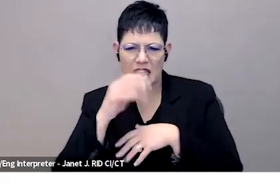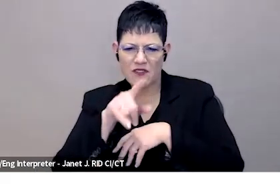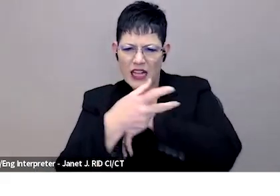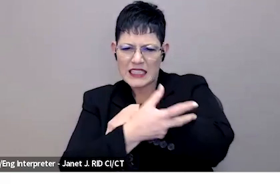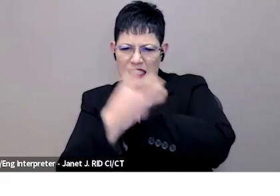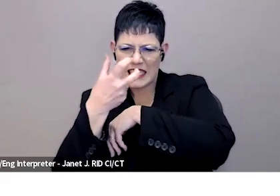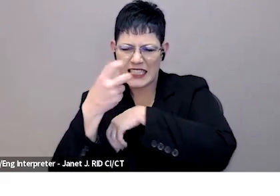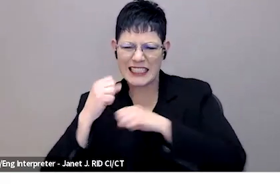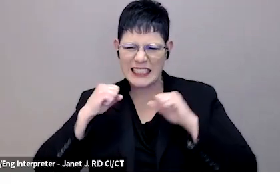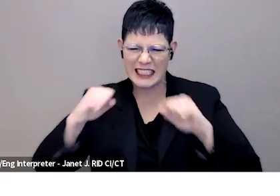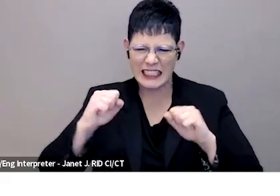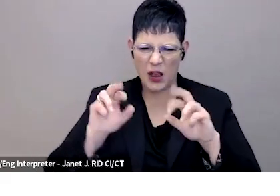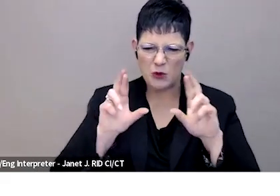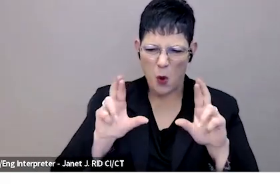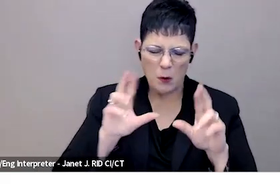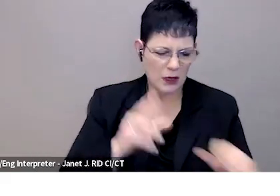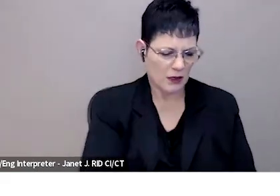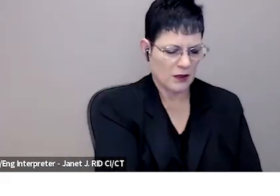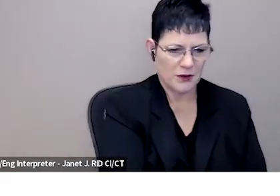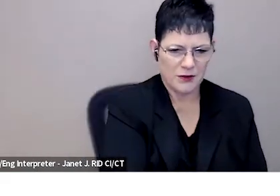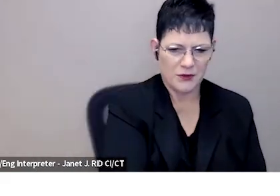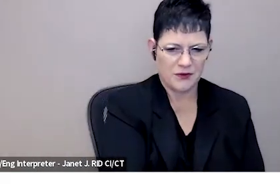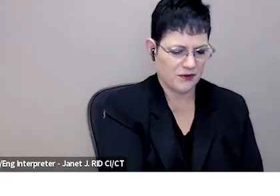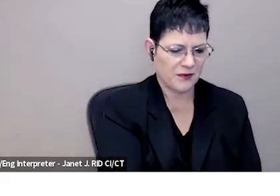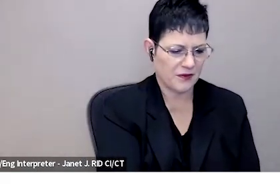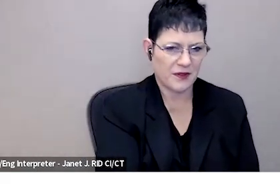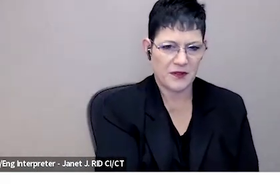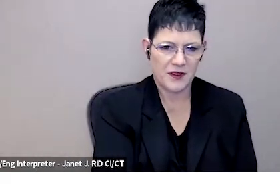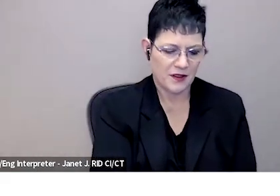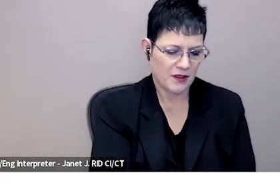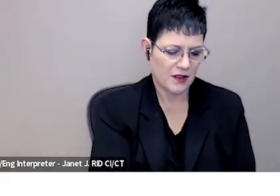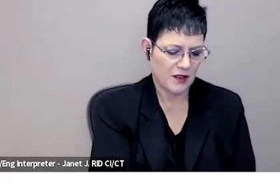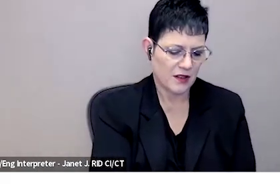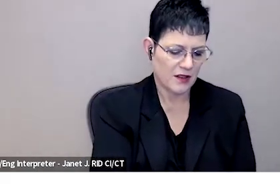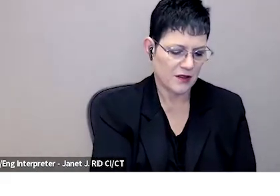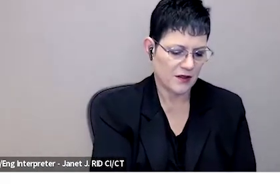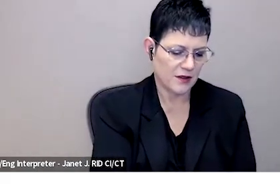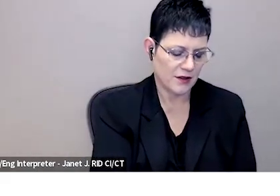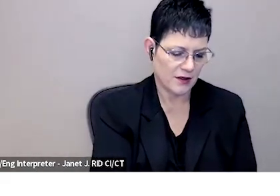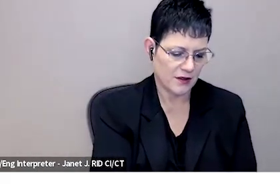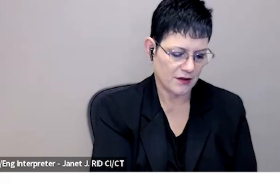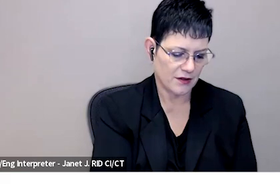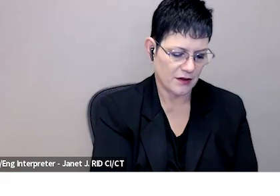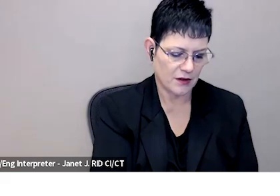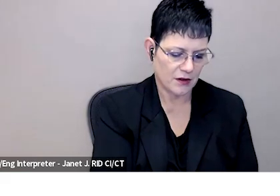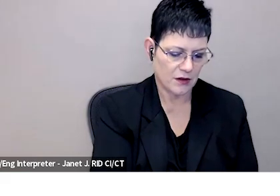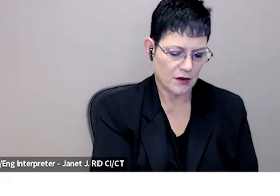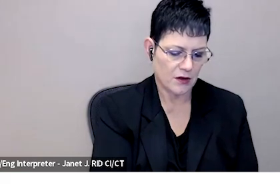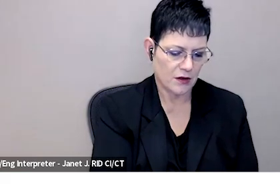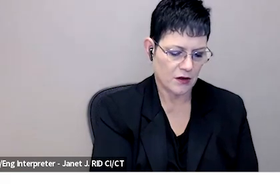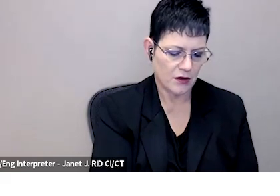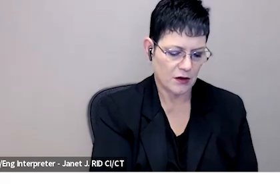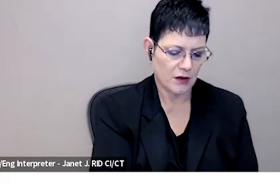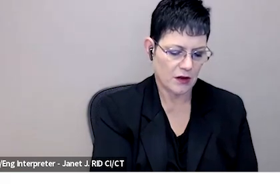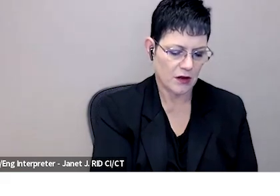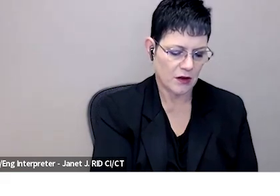get a bit optimistic. choppy there. I know. All right. We'll see if it works strictly on audio. Okay, thanks so Okay. much. Are you able to hear me